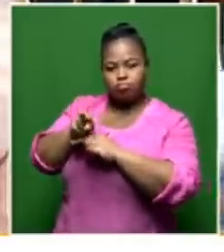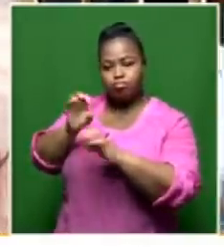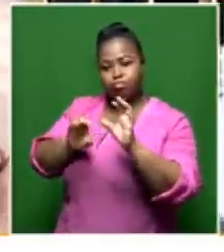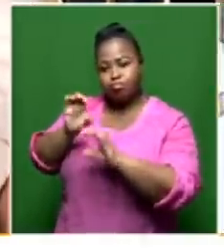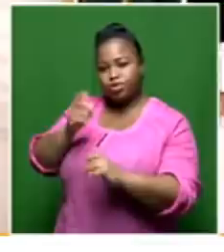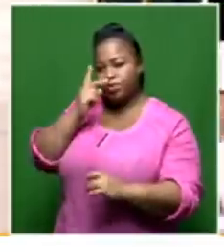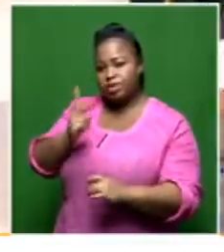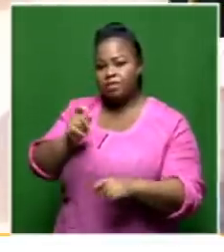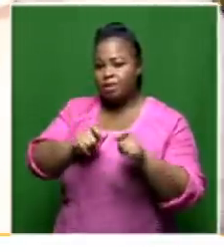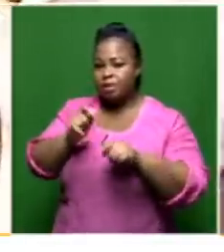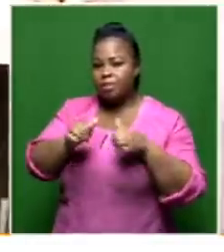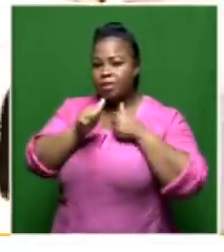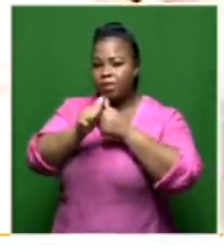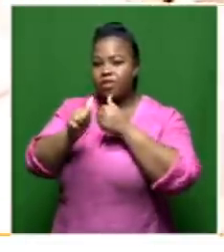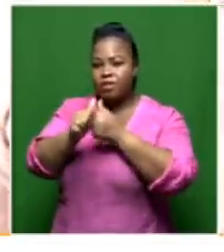whether they are also